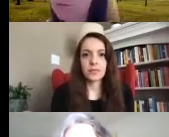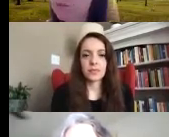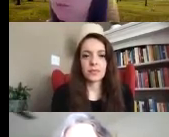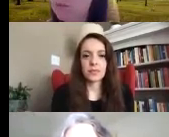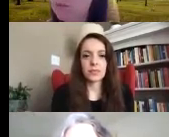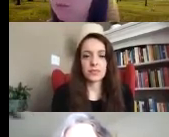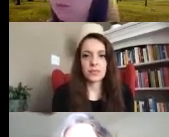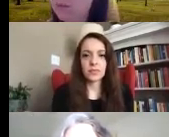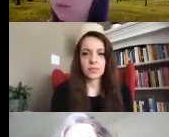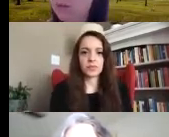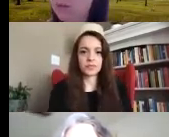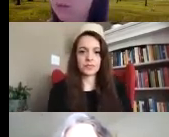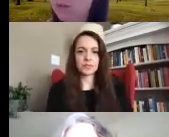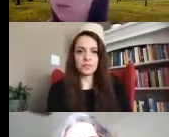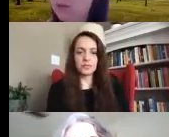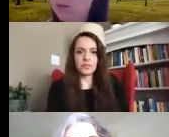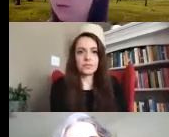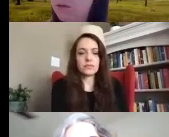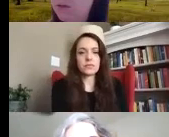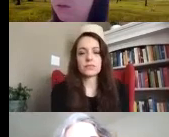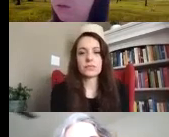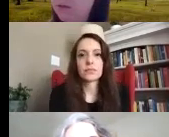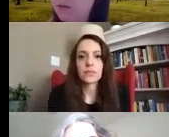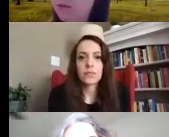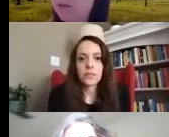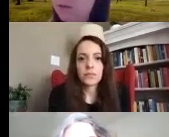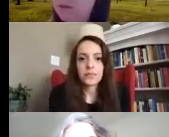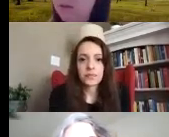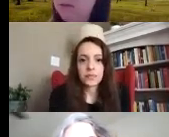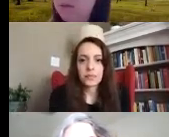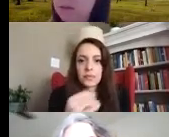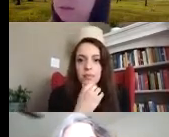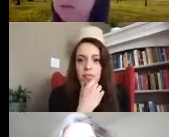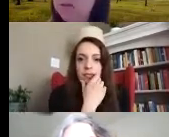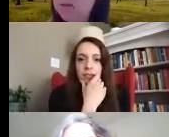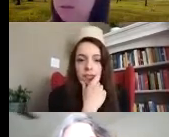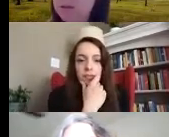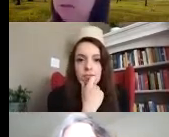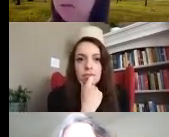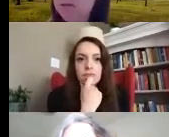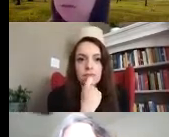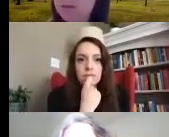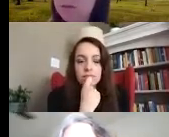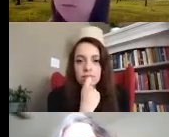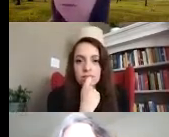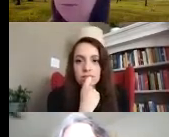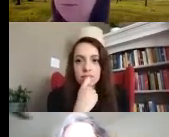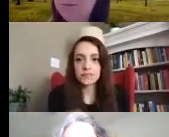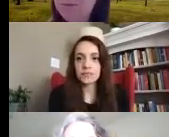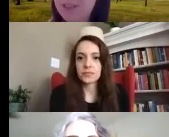anesthesiology residents, Hans Tregler, who just this last February 2020, we were at the Hospital